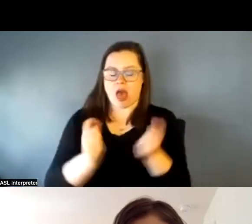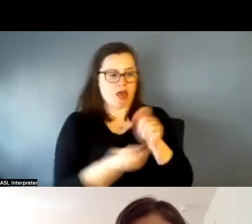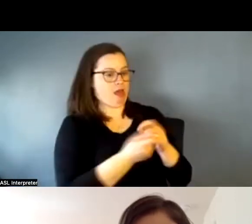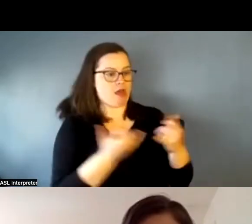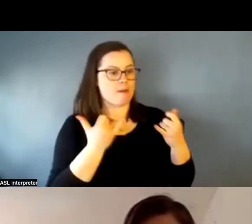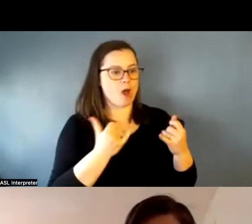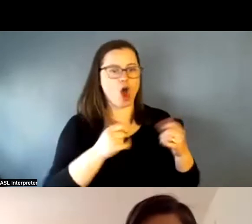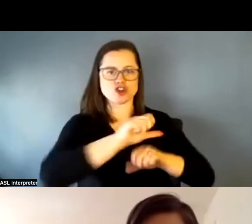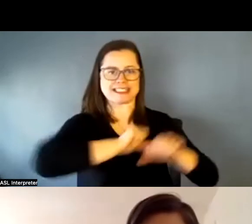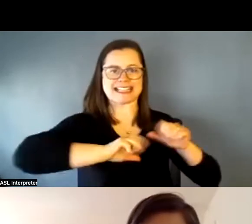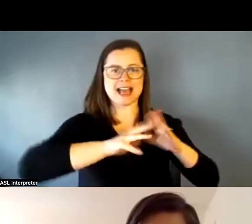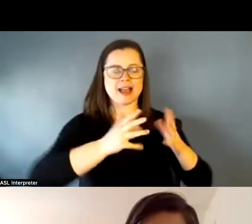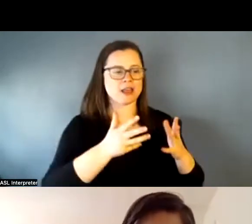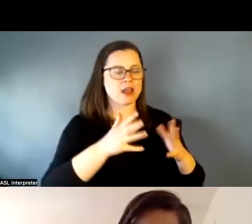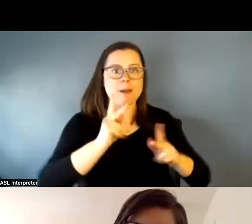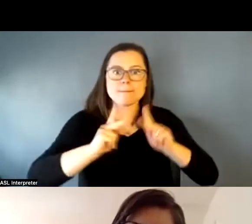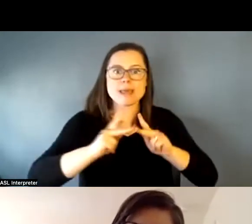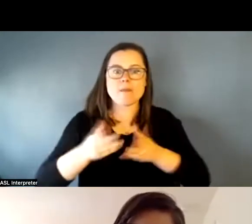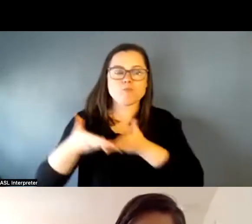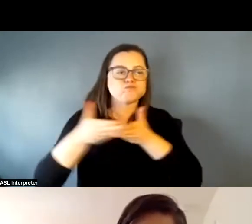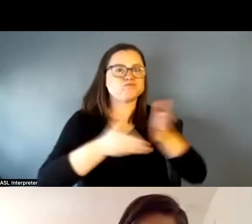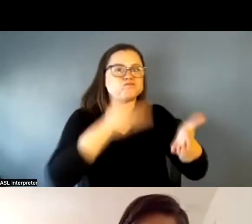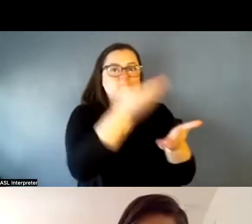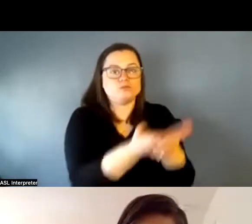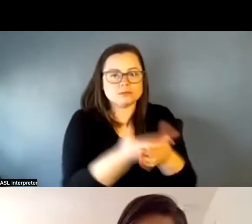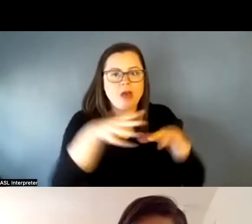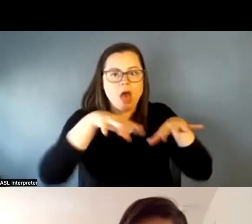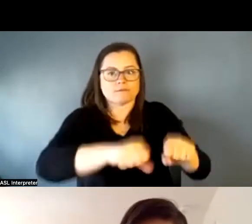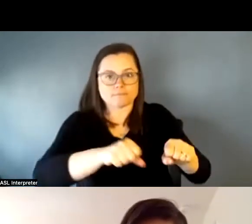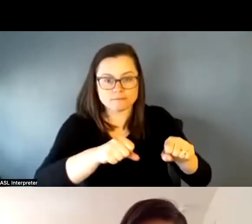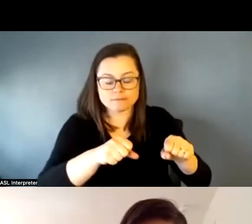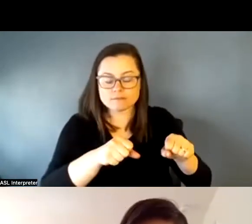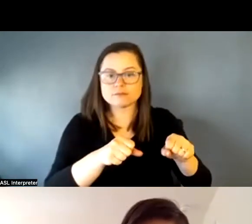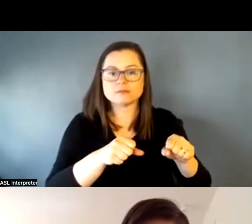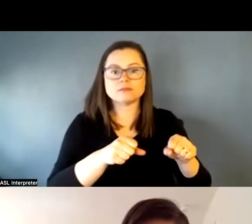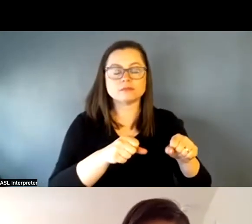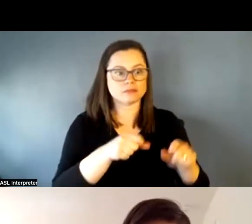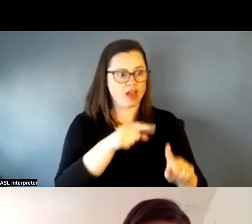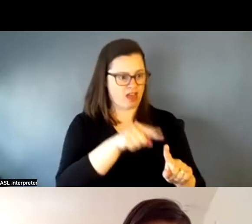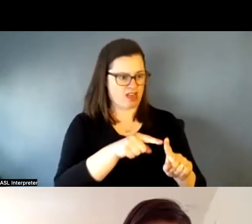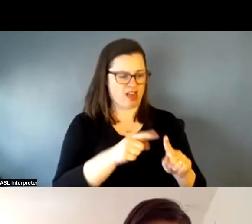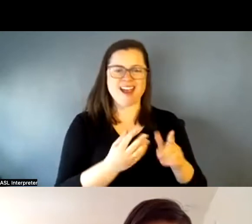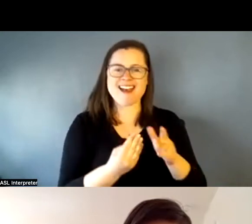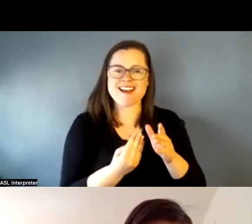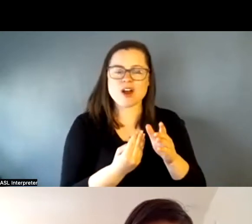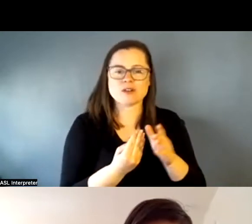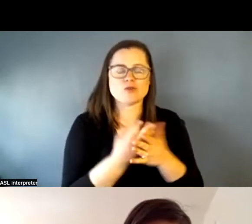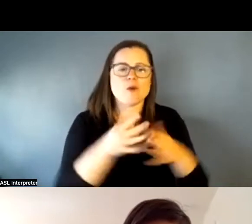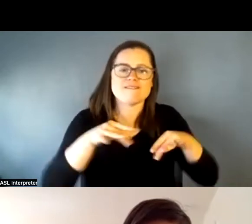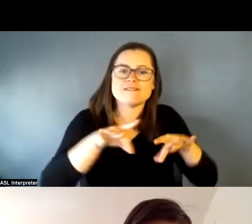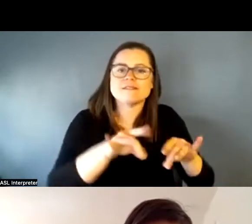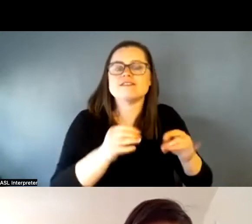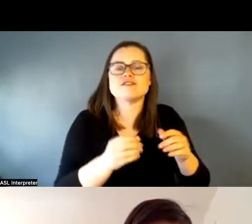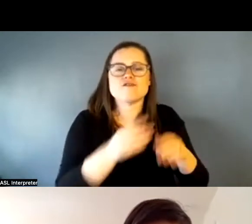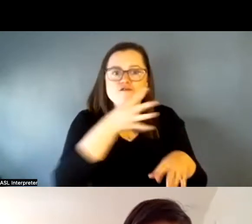these people come over here and all of a sudden they do this land cultivation thing, and they bring these new